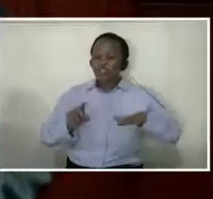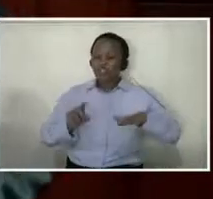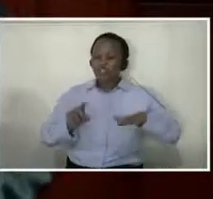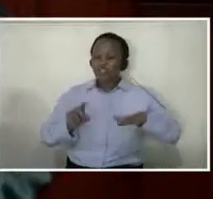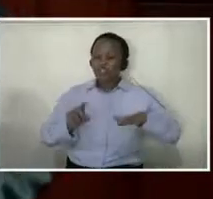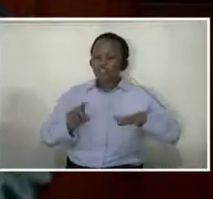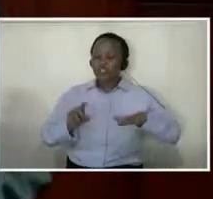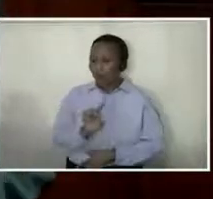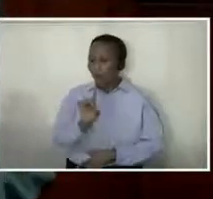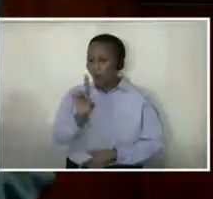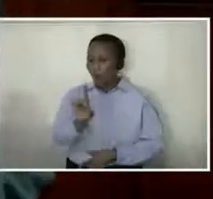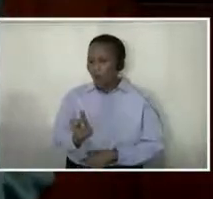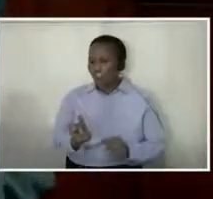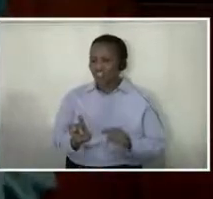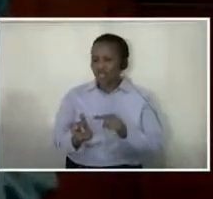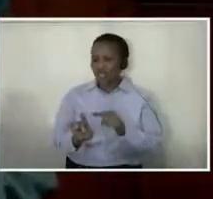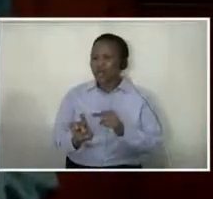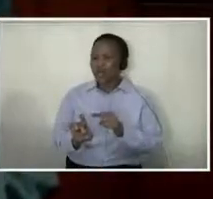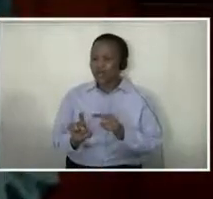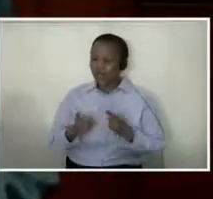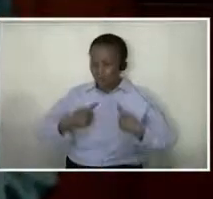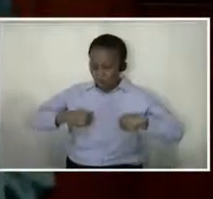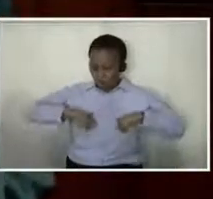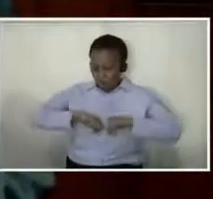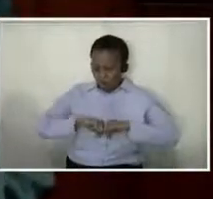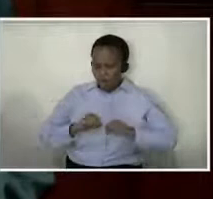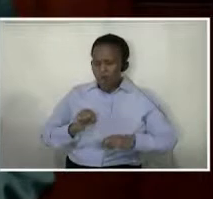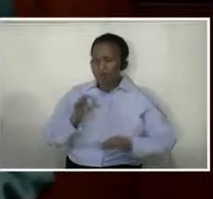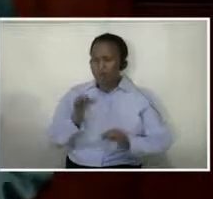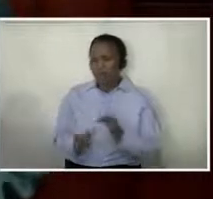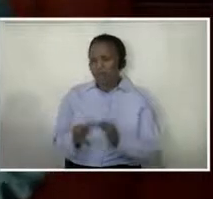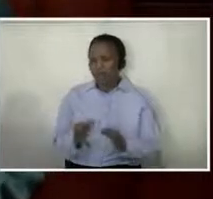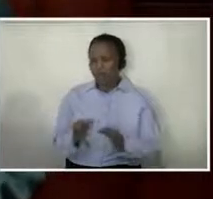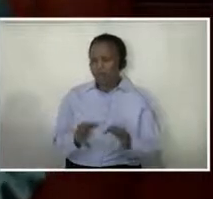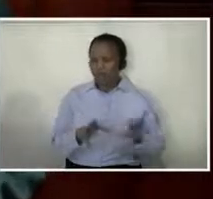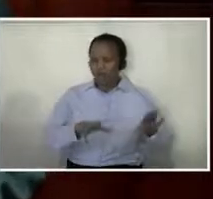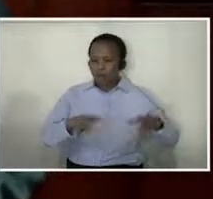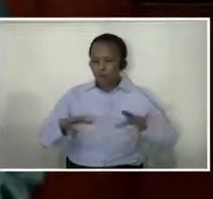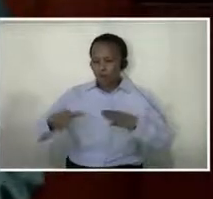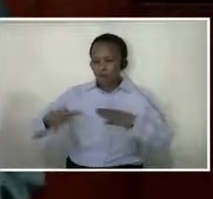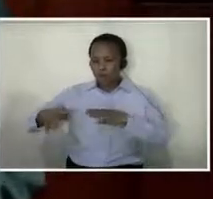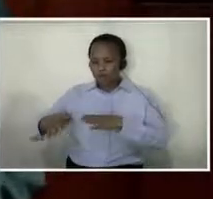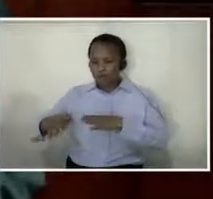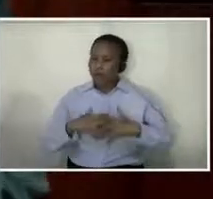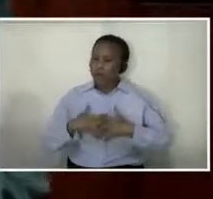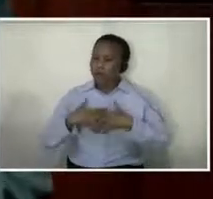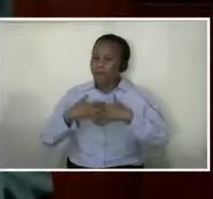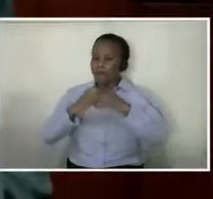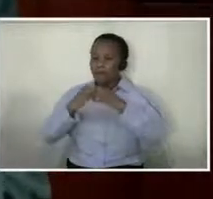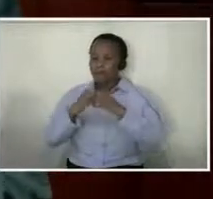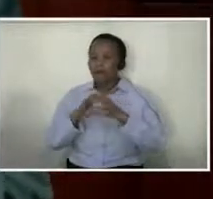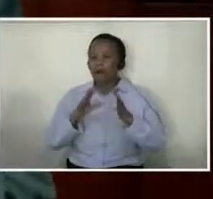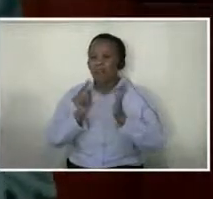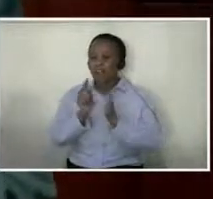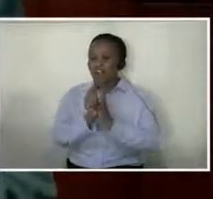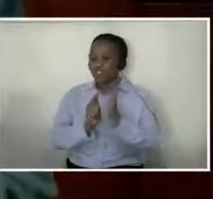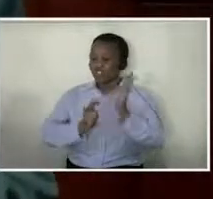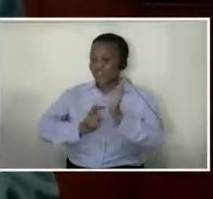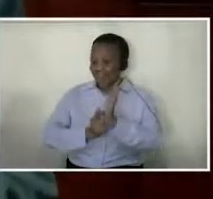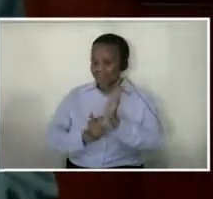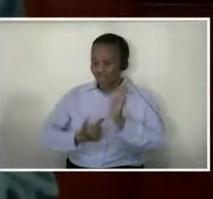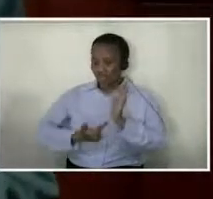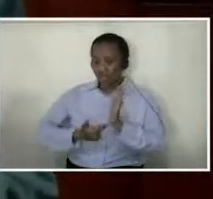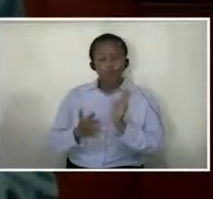the question whether we as political blocs constituting this legislature have ever